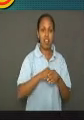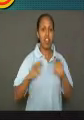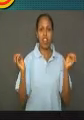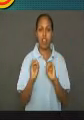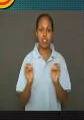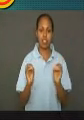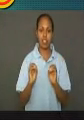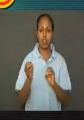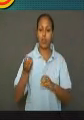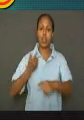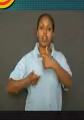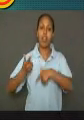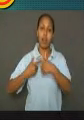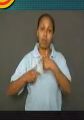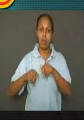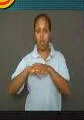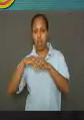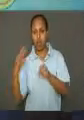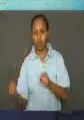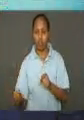nothing will come out.